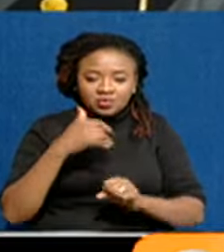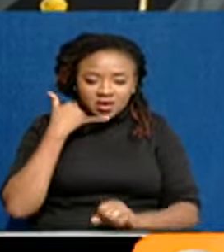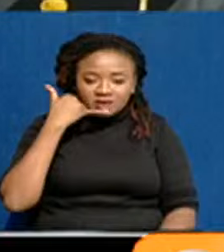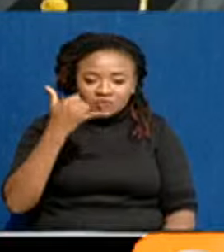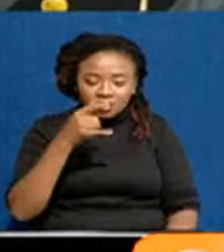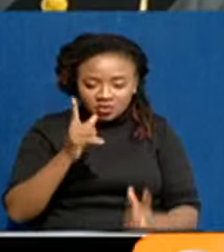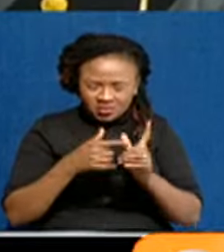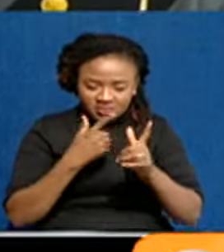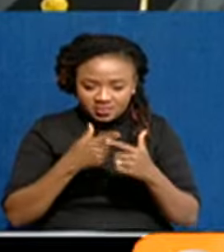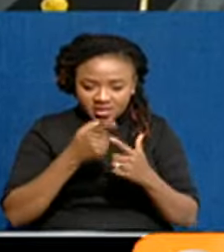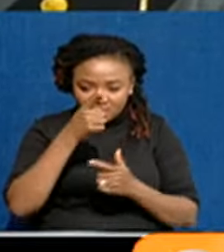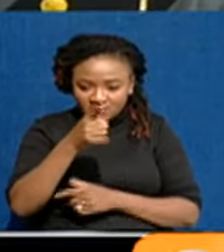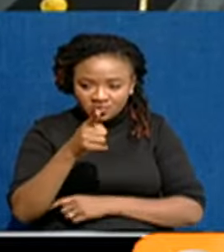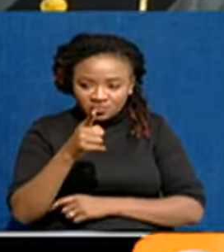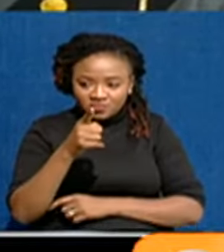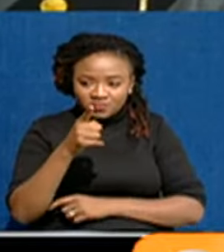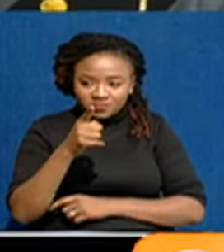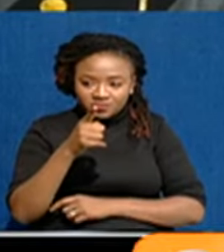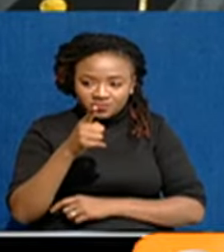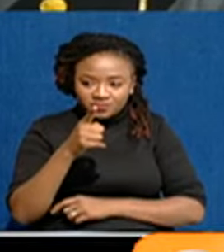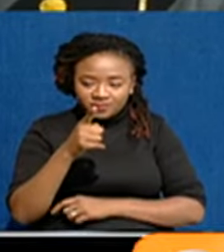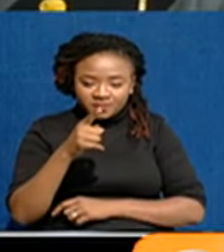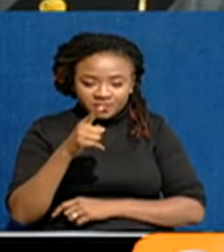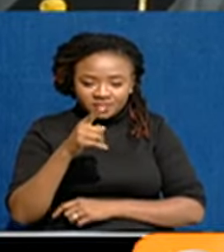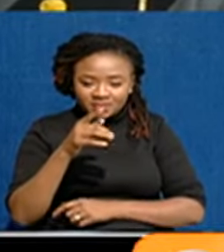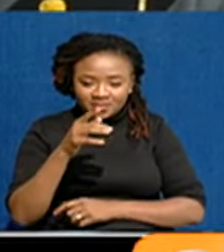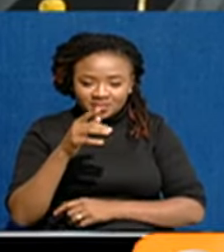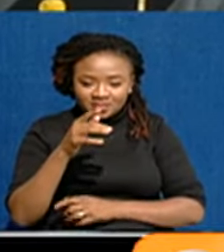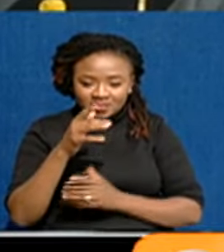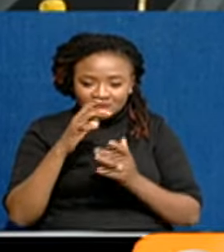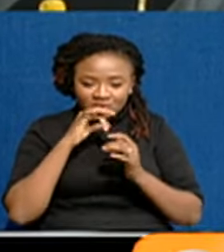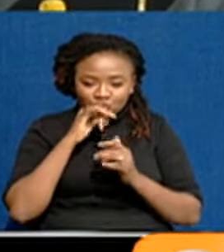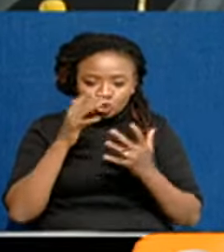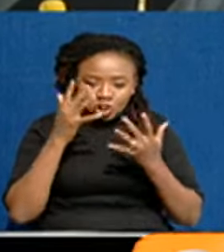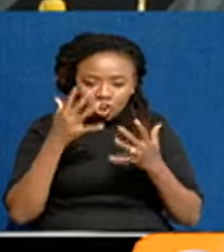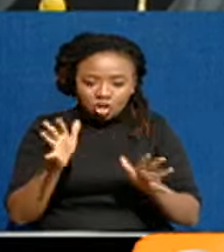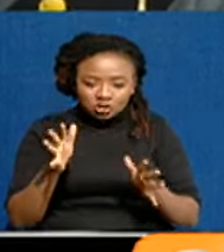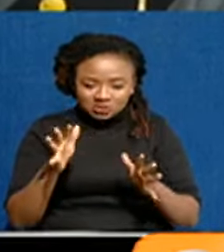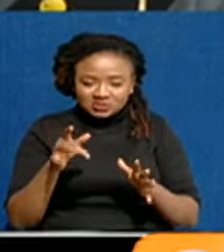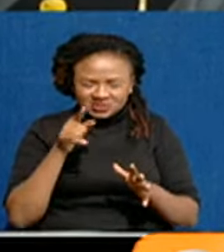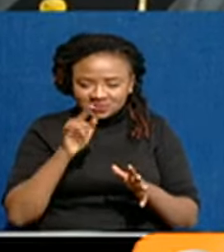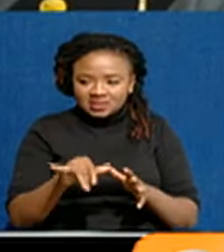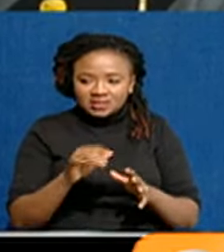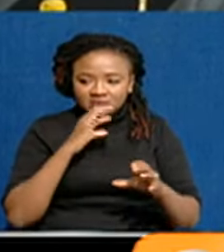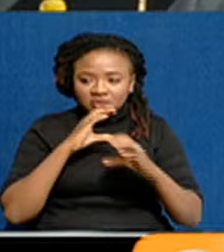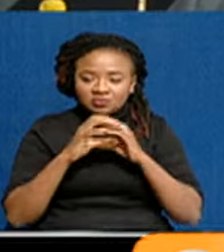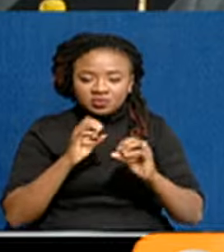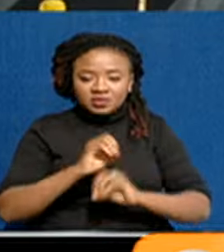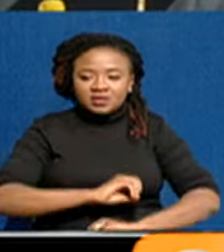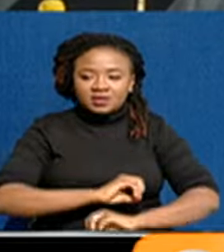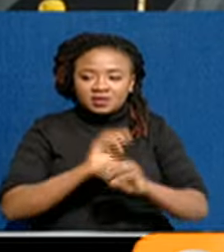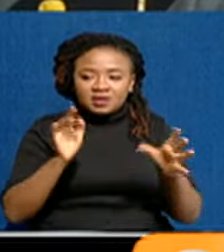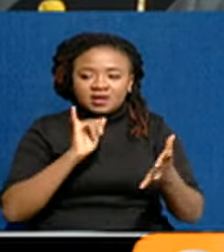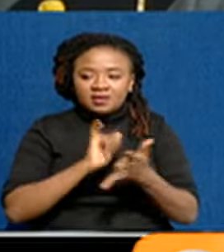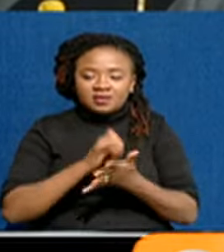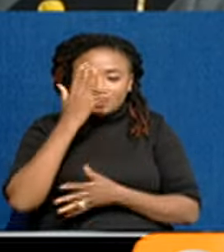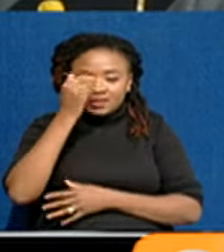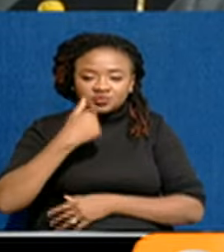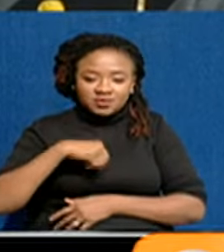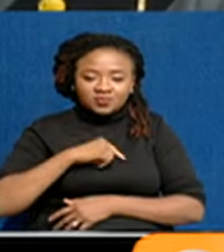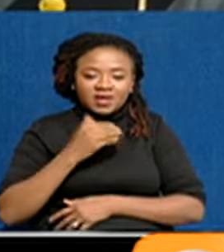that then you do not get lost in the melee. You know, that is very clear. And that is why, for example, we are doing